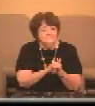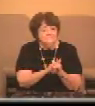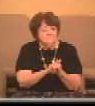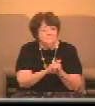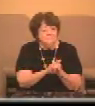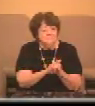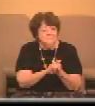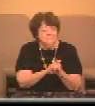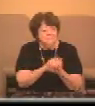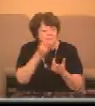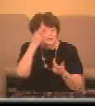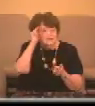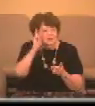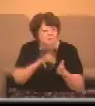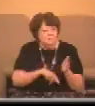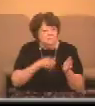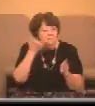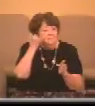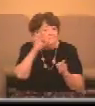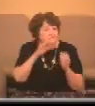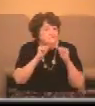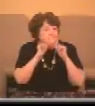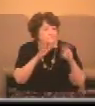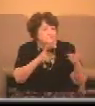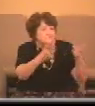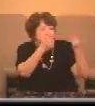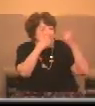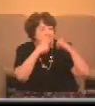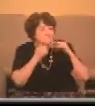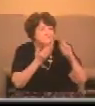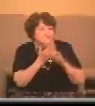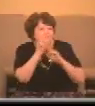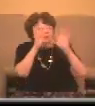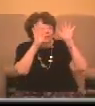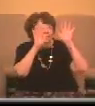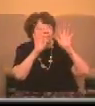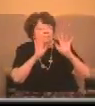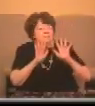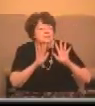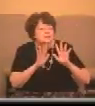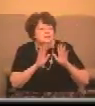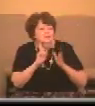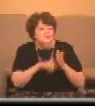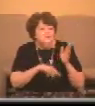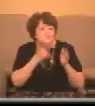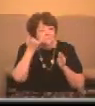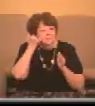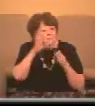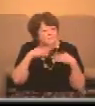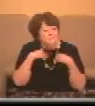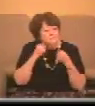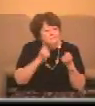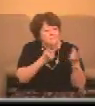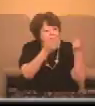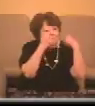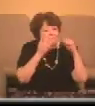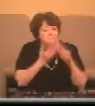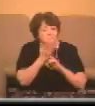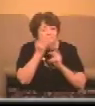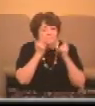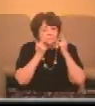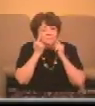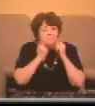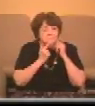believe. 'Cause what if your blessings come through raindrops? What if your healing comes